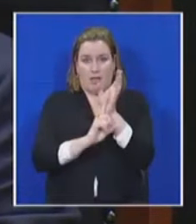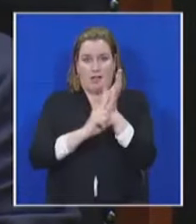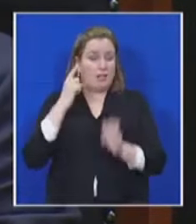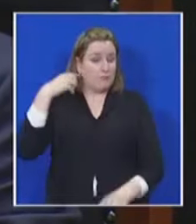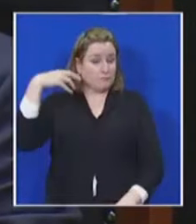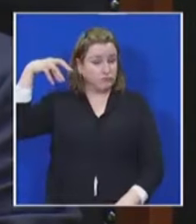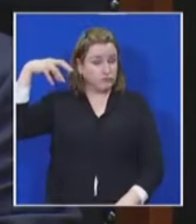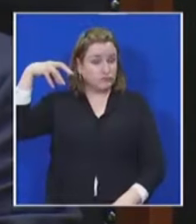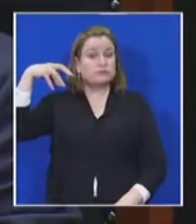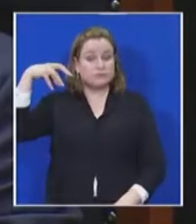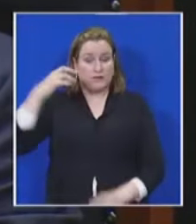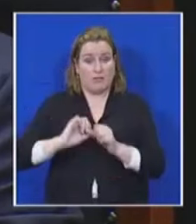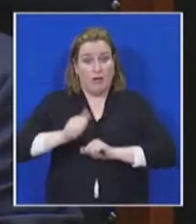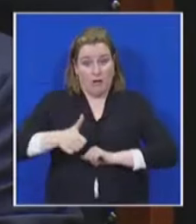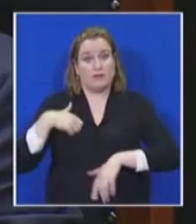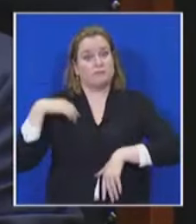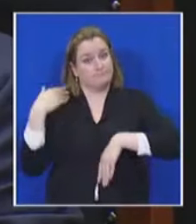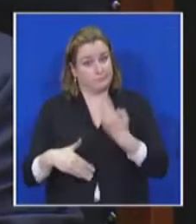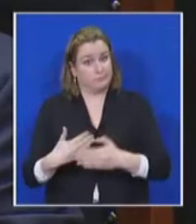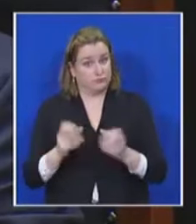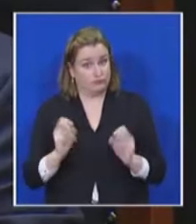then proceed.